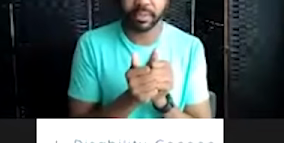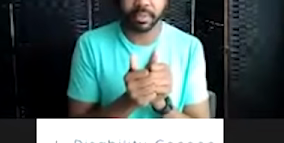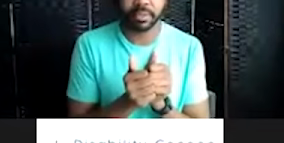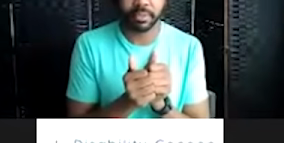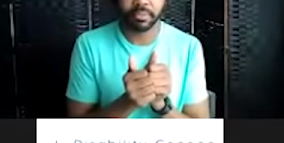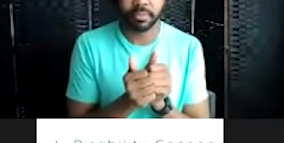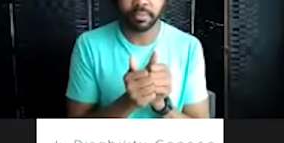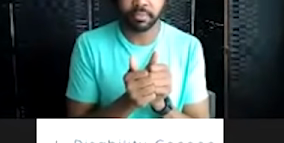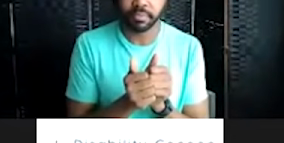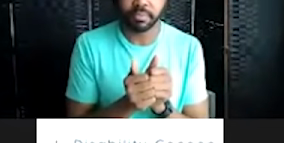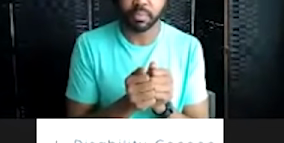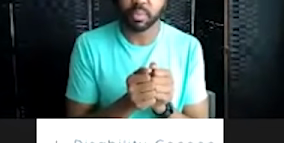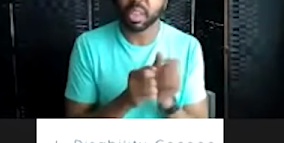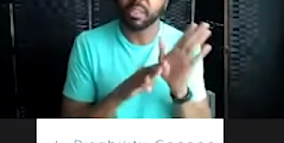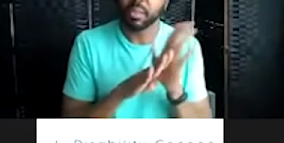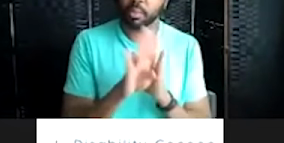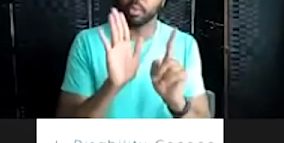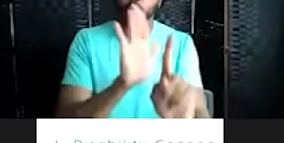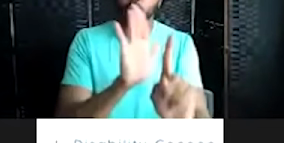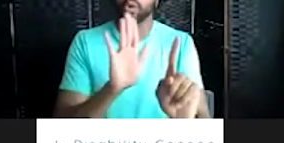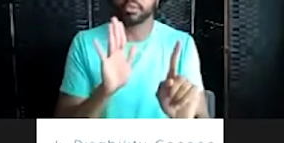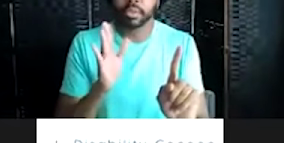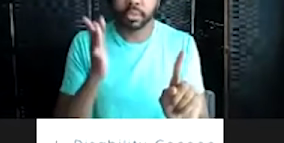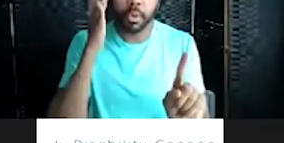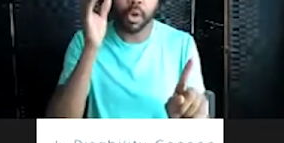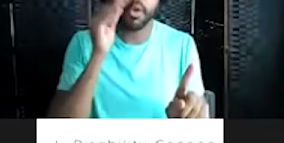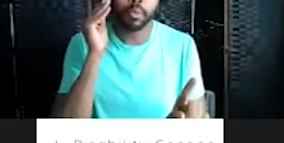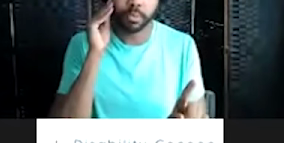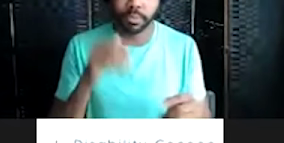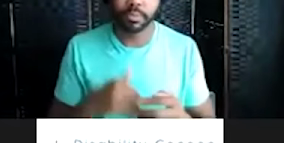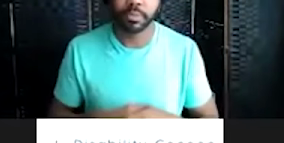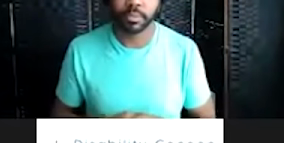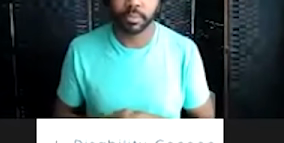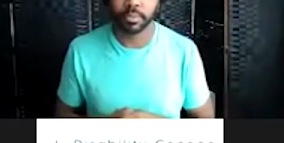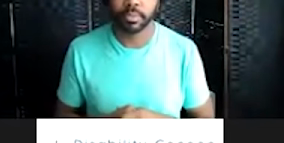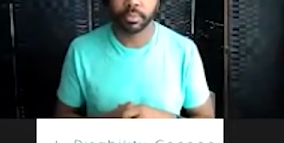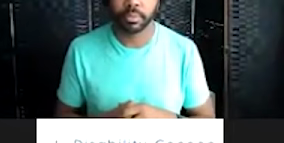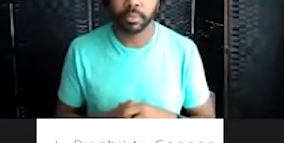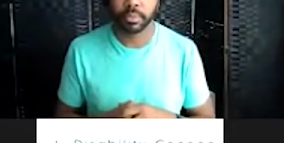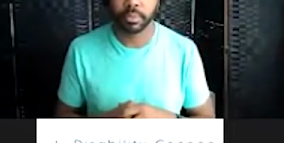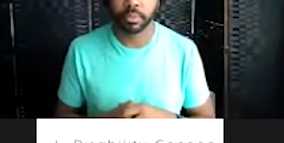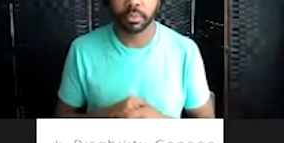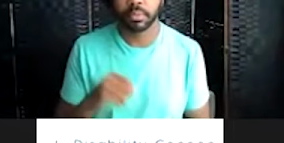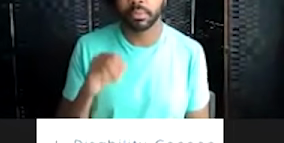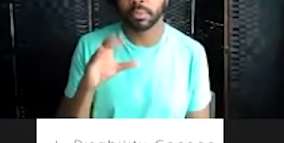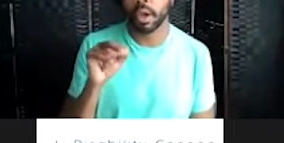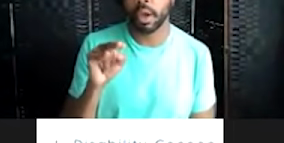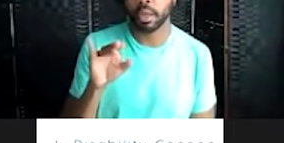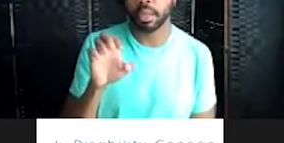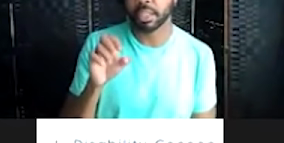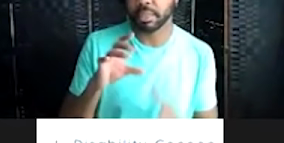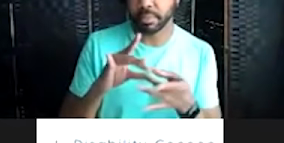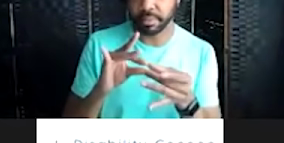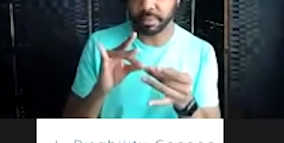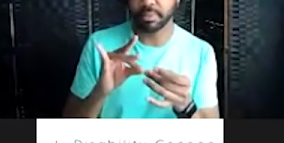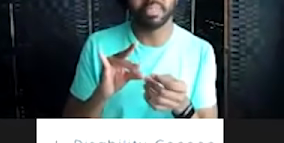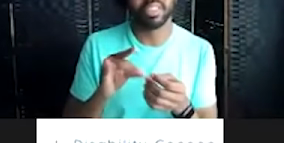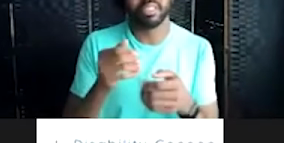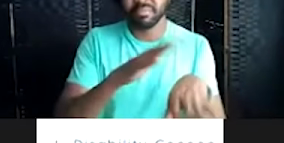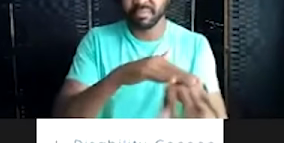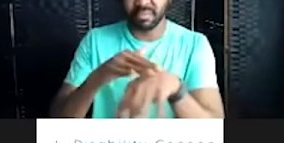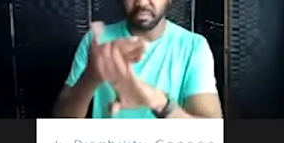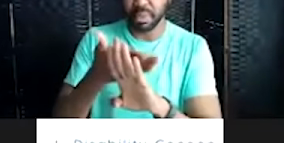develop that smart home concept. So we do have a few disclaimers to get started today. First of all, you need to know that